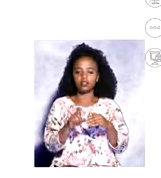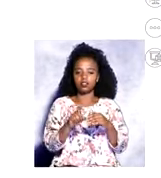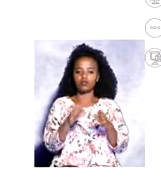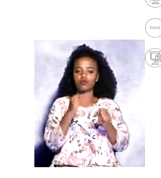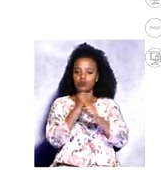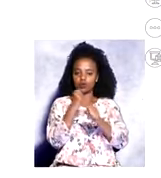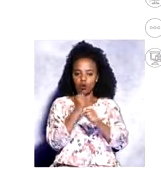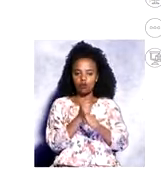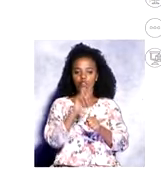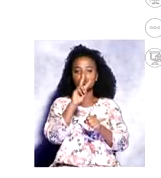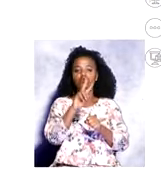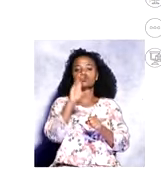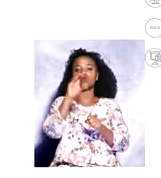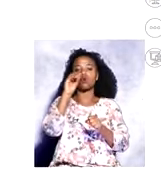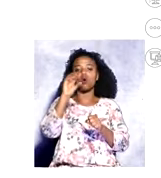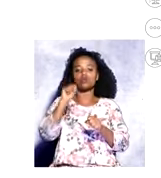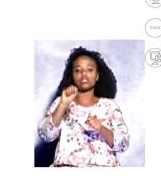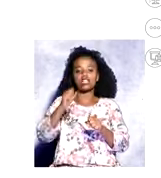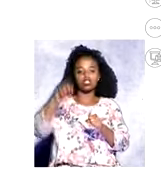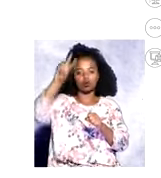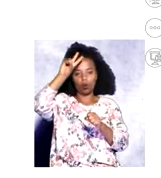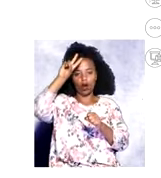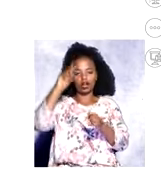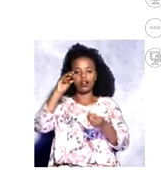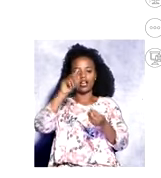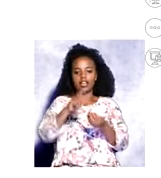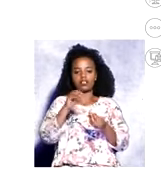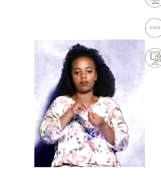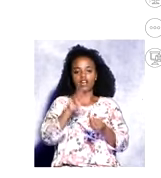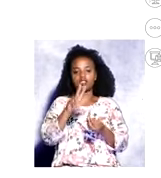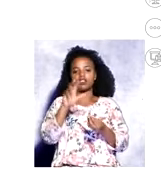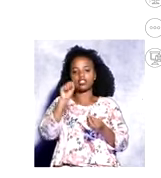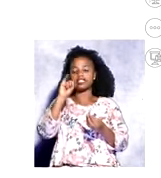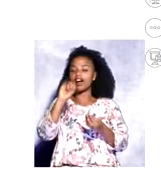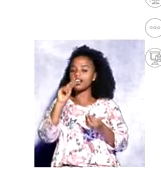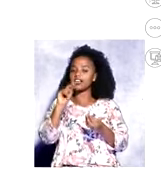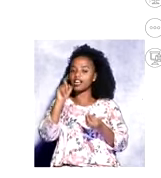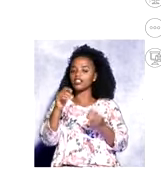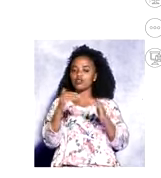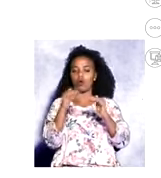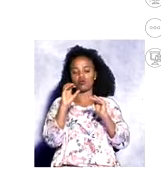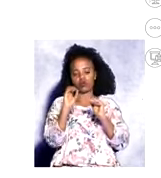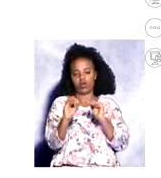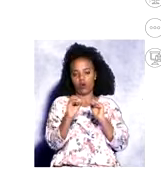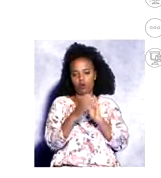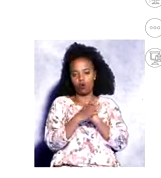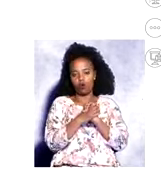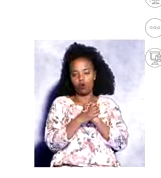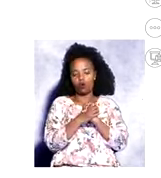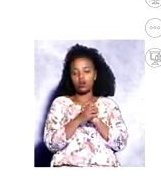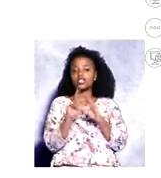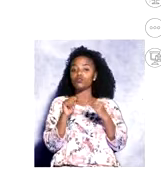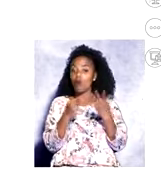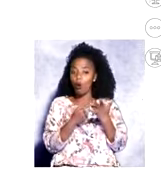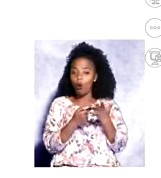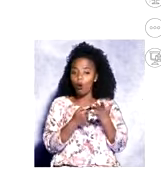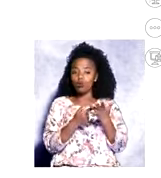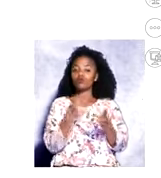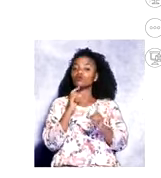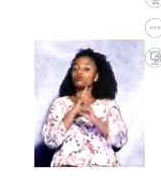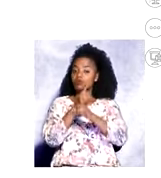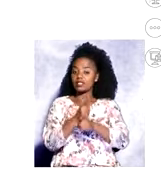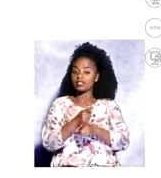this one. 2 cos squared x plus 3 sin x equals to 0. So to solve